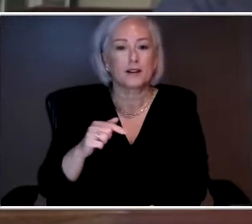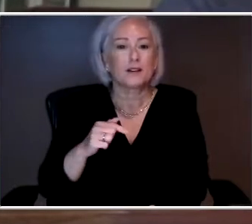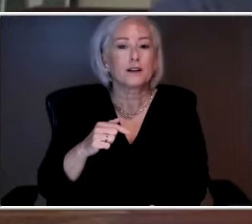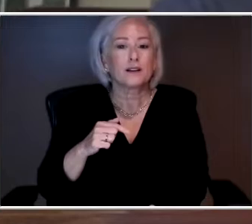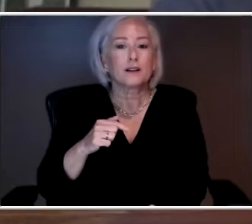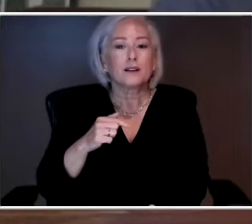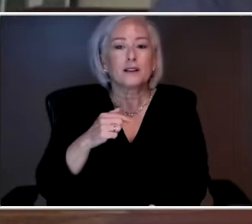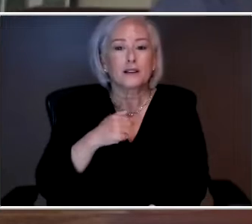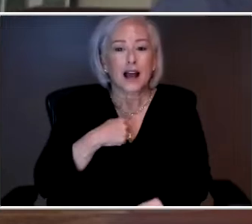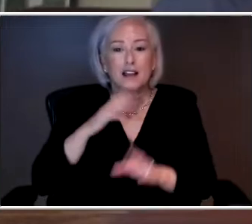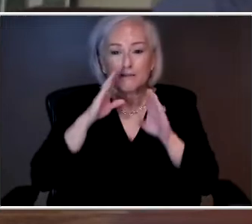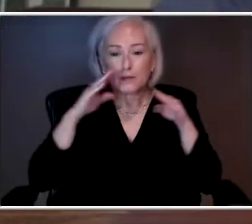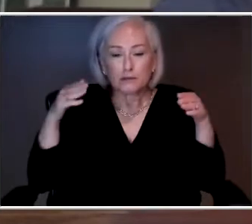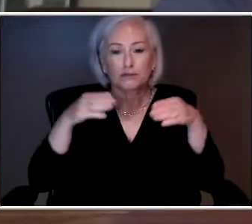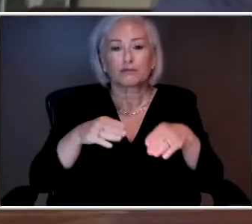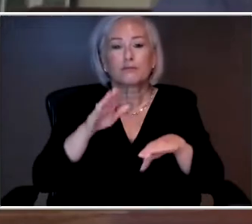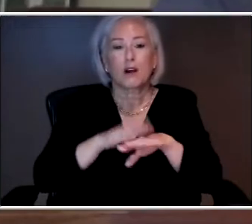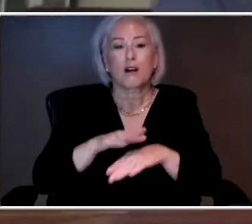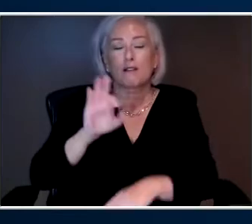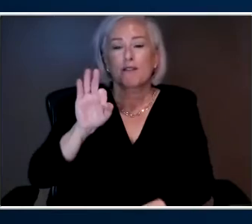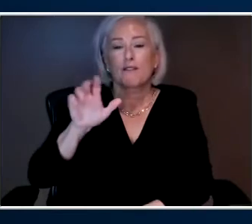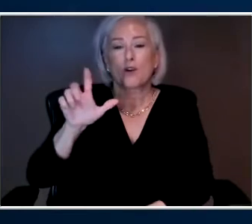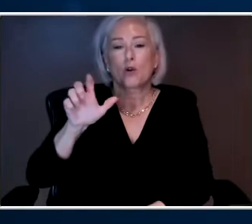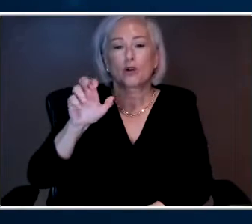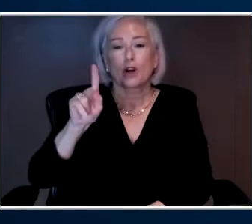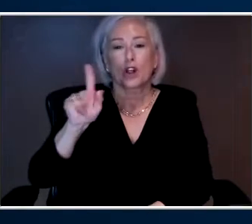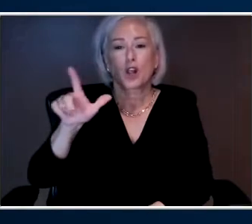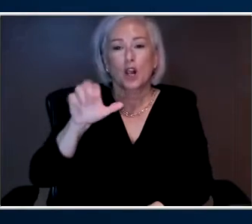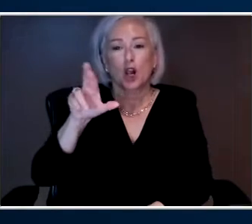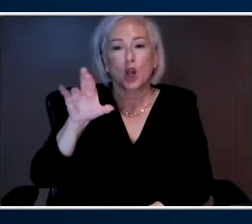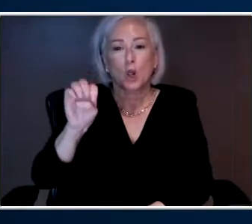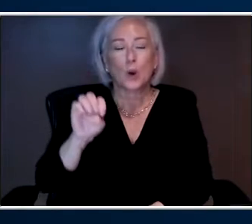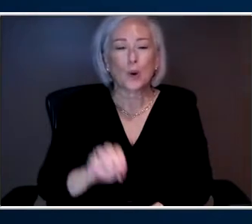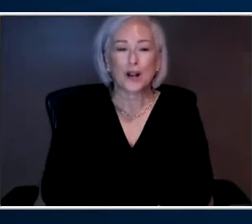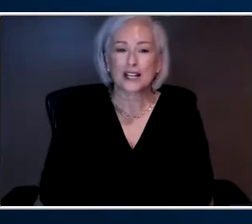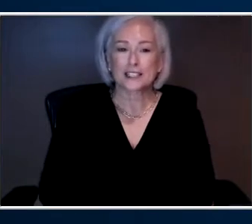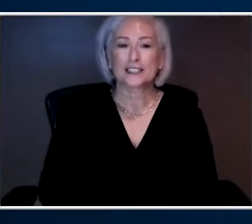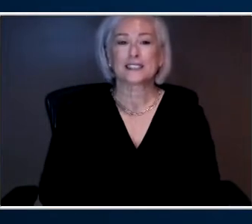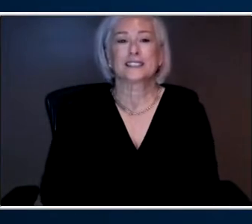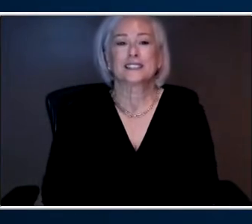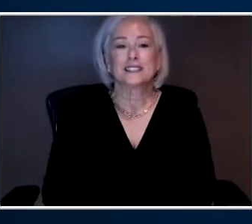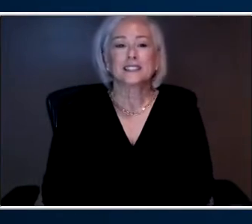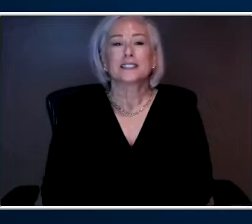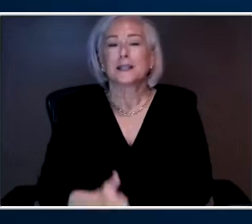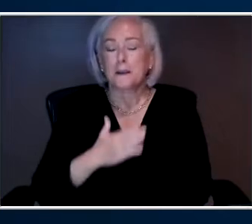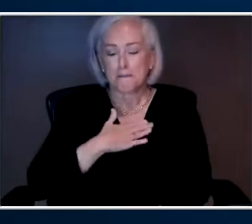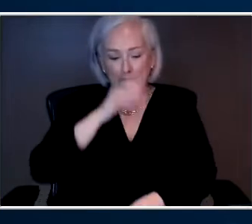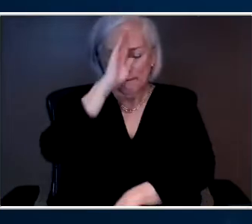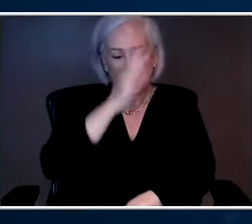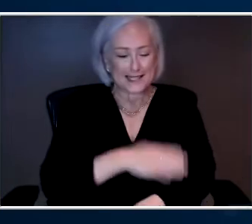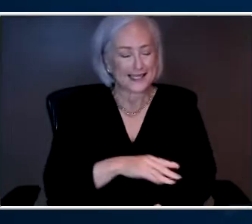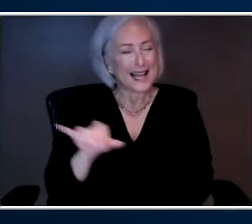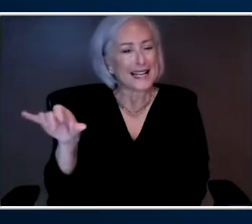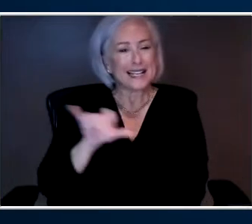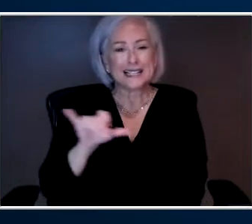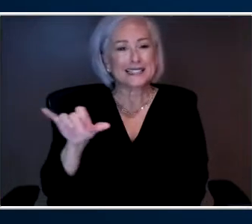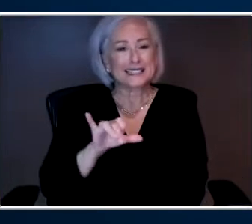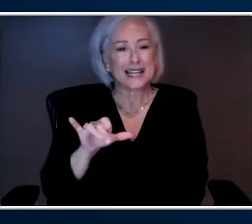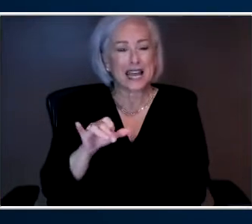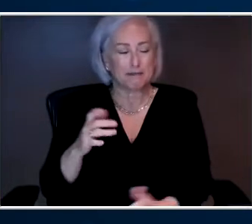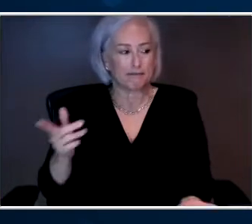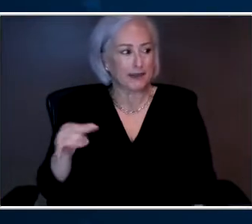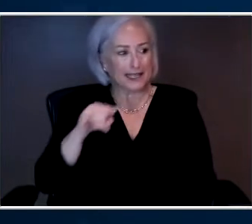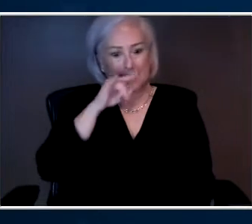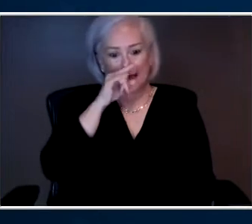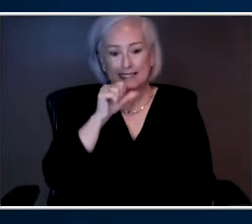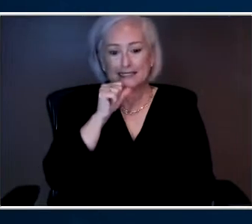folklore. Now, here's the deal. What is it with my son is the same way. They don't have, these kids, they don't have a favorite Taylor Swift